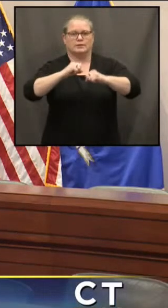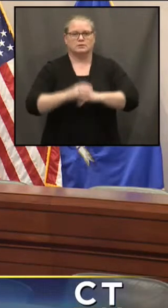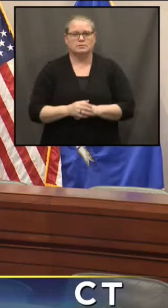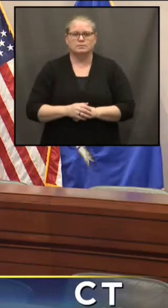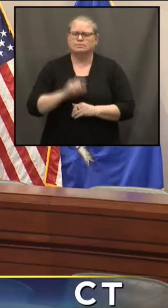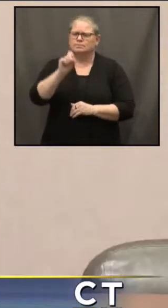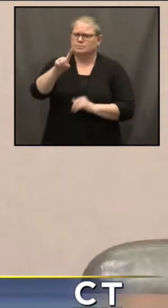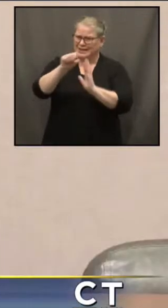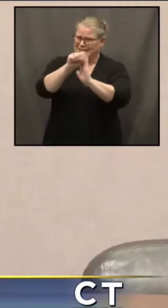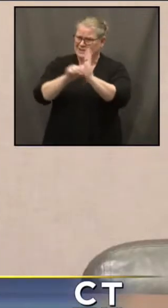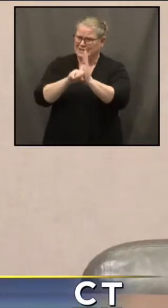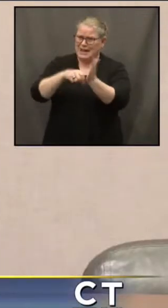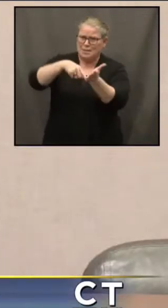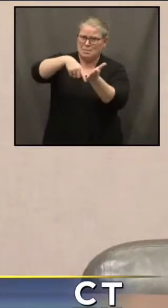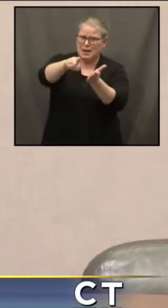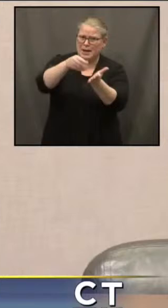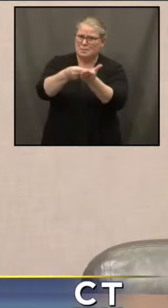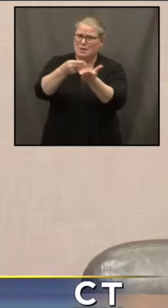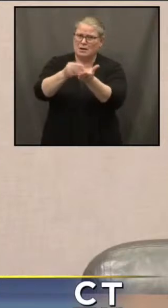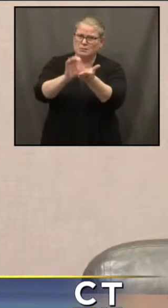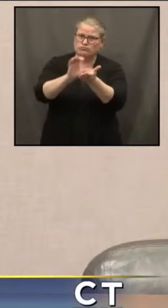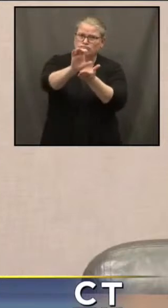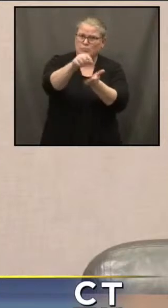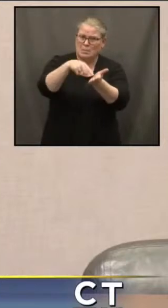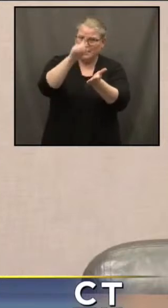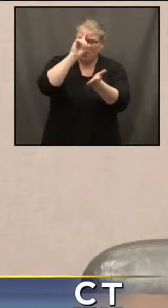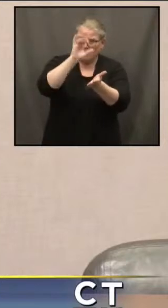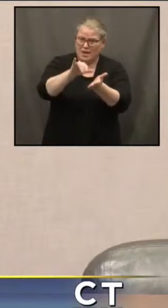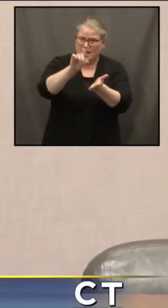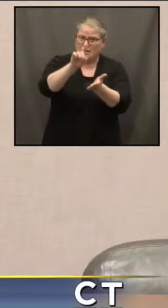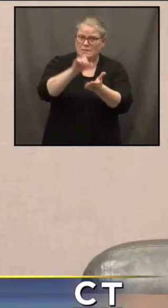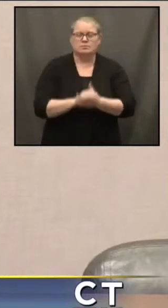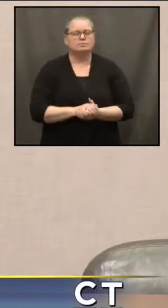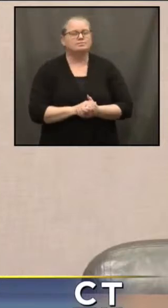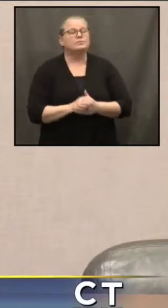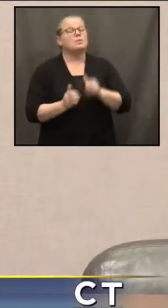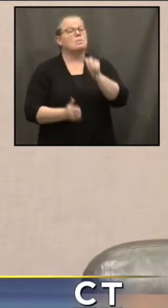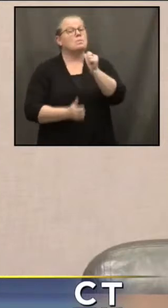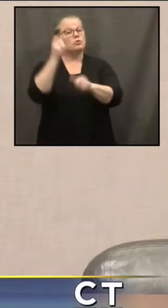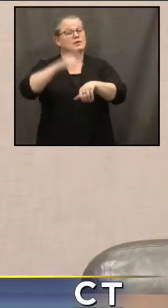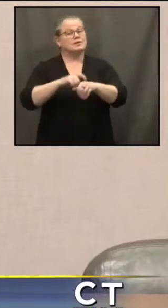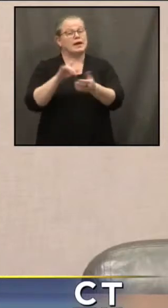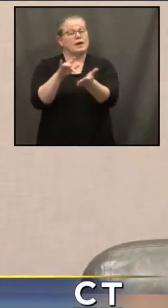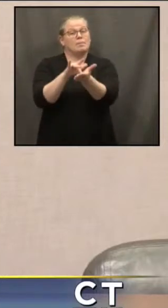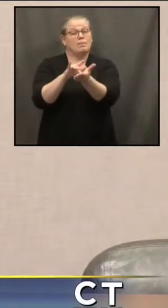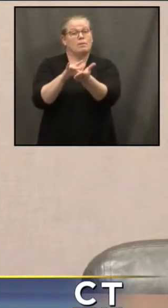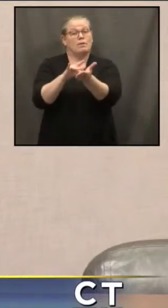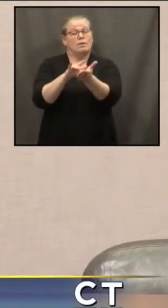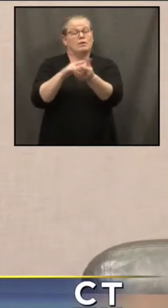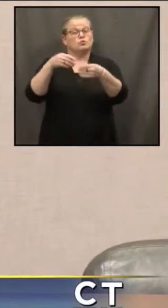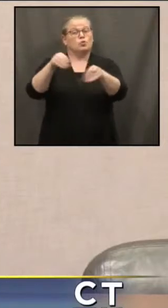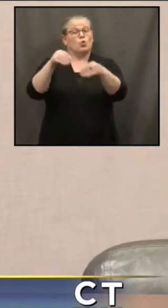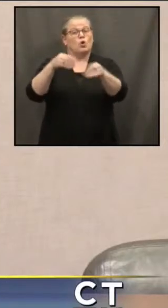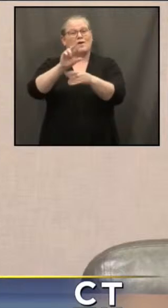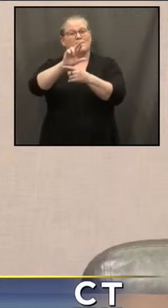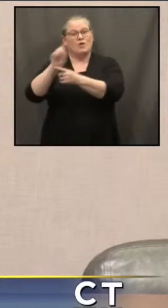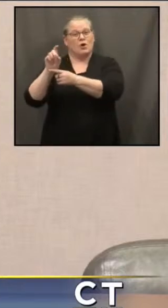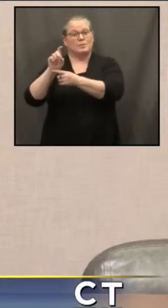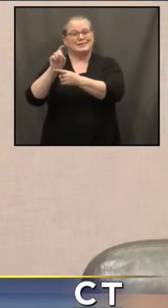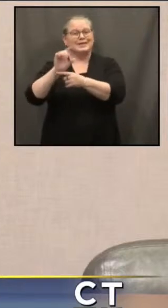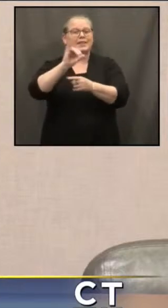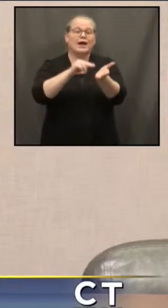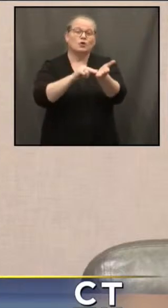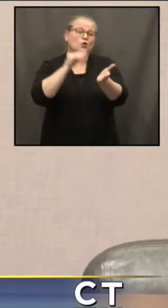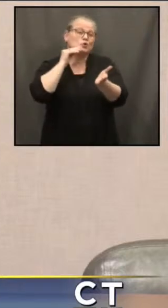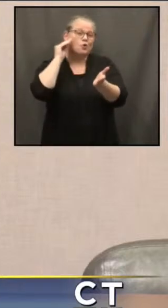So these, most of the time, these are pharmacy clinics that these nursing homes have had relationships with